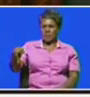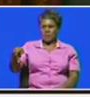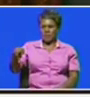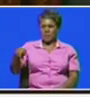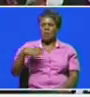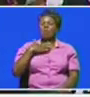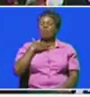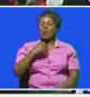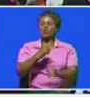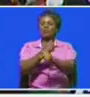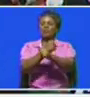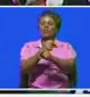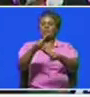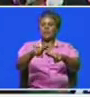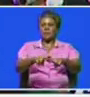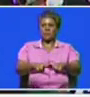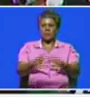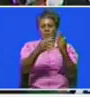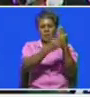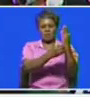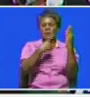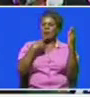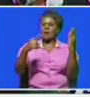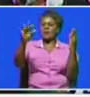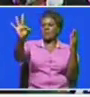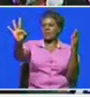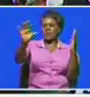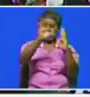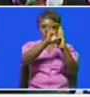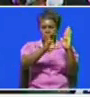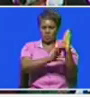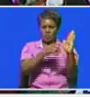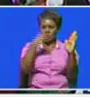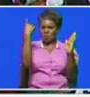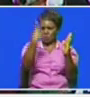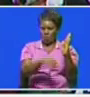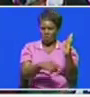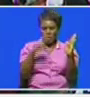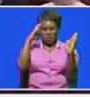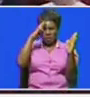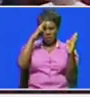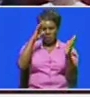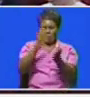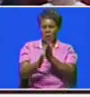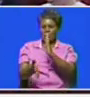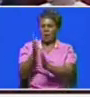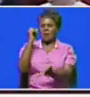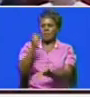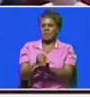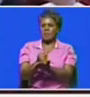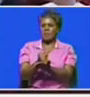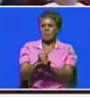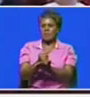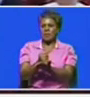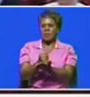to safeguard their seats. Article 103 of the Constitution stipulates the reasons for vacation of office of an MP,